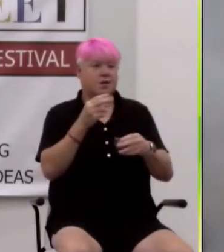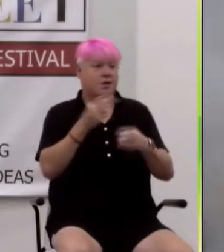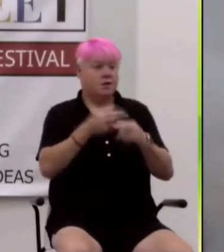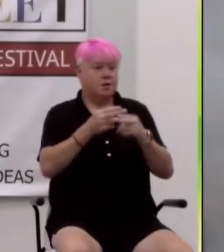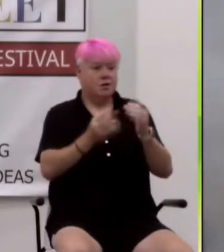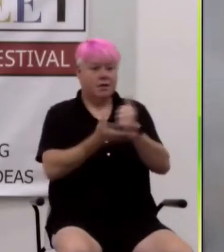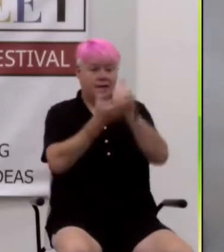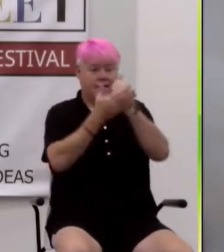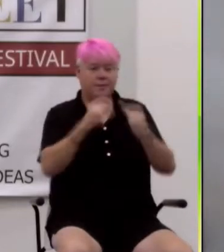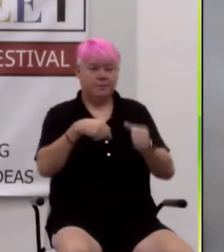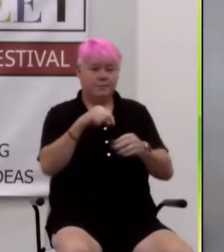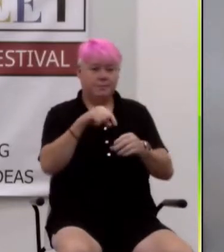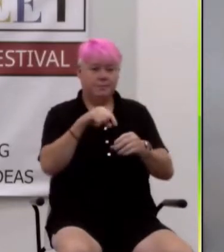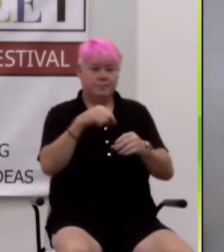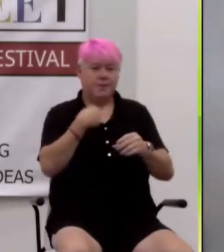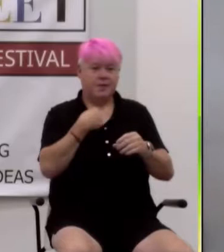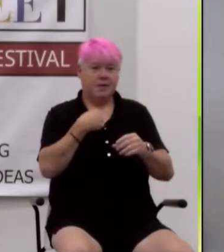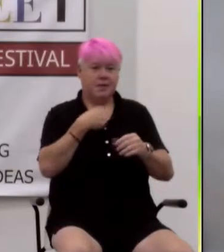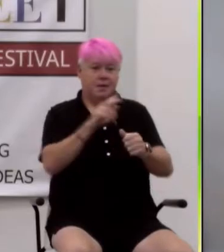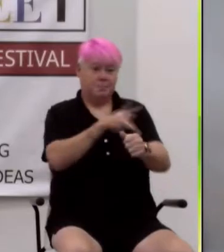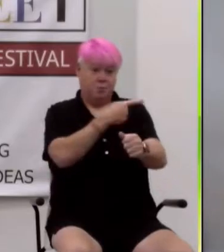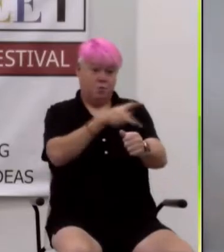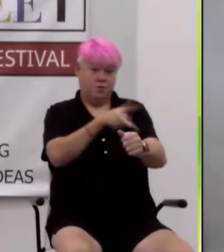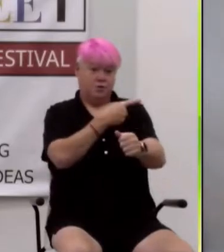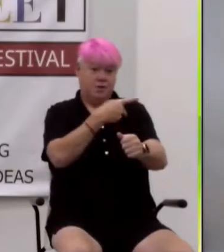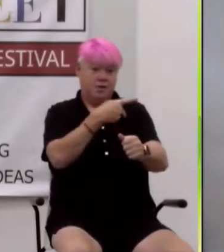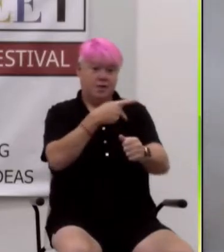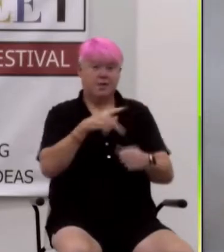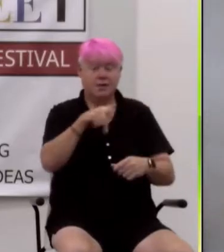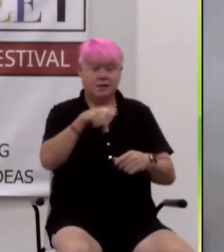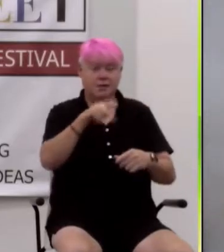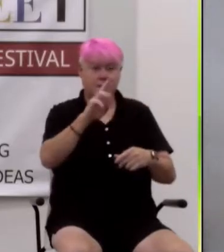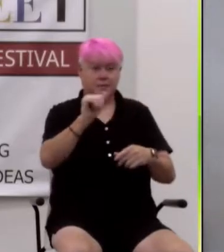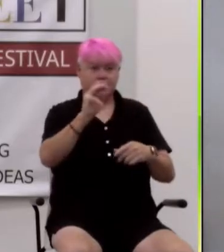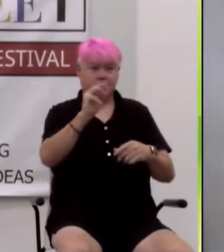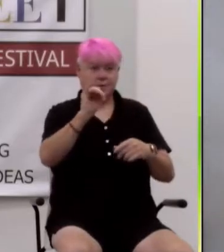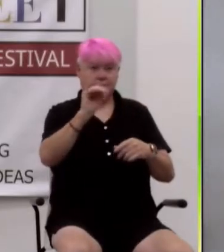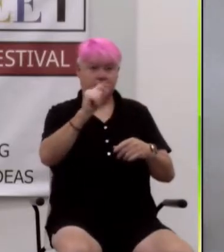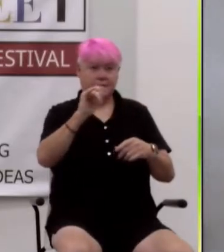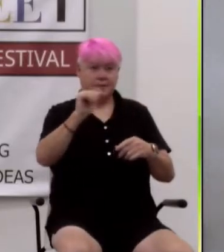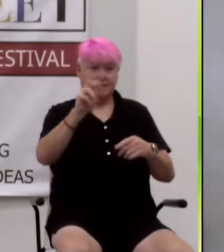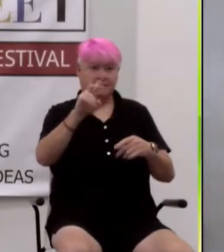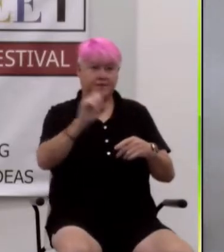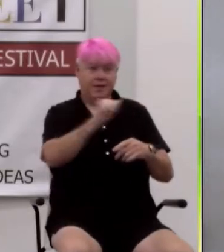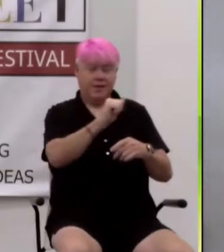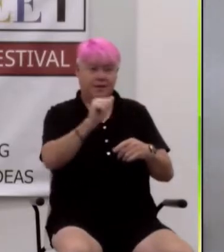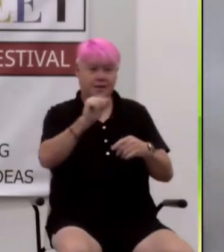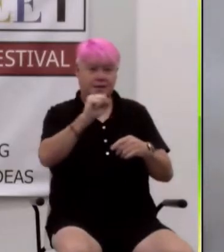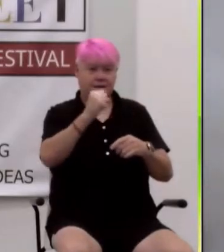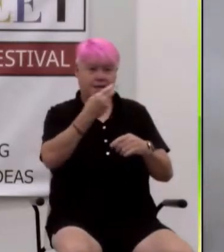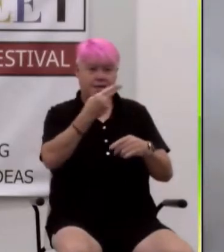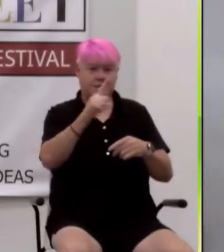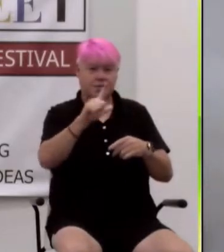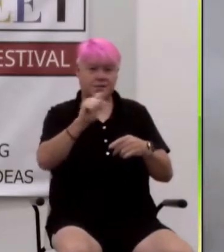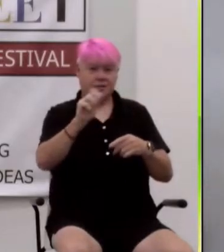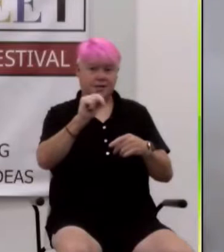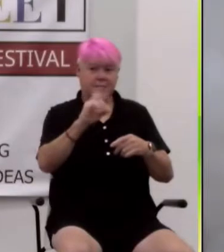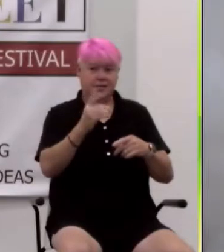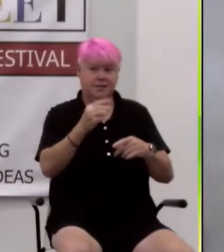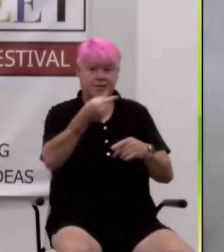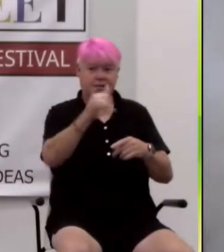2 poetry collections, Primitive and Ashland. She lives in Toronto. Jill.